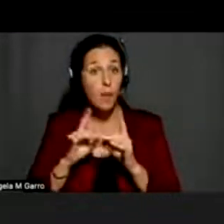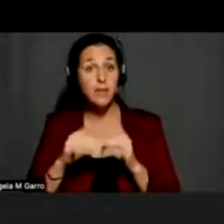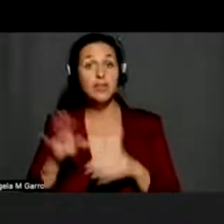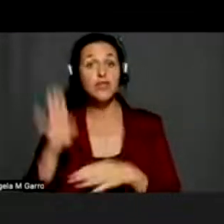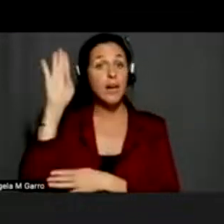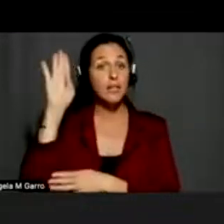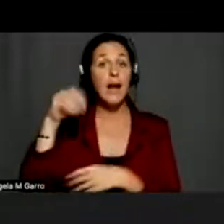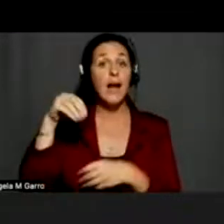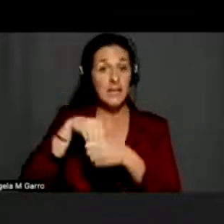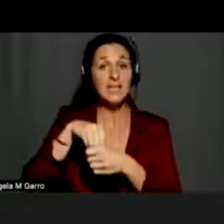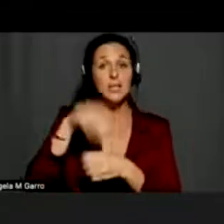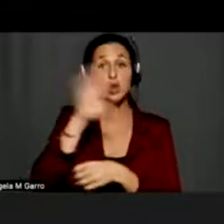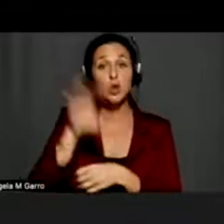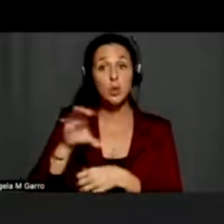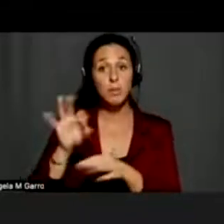now.